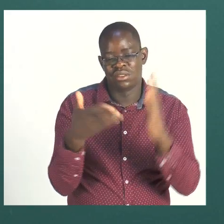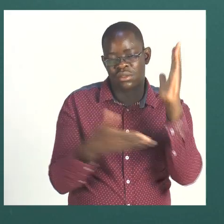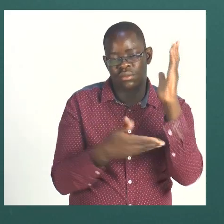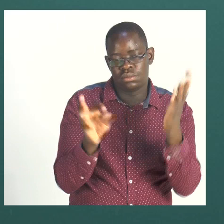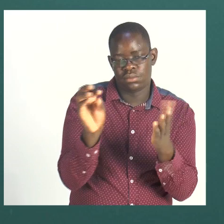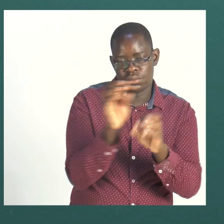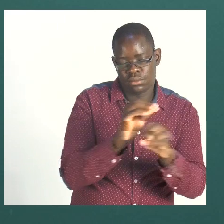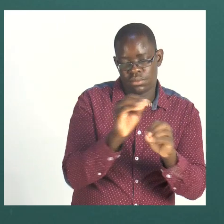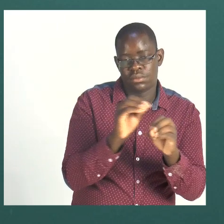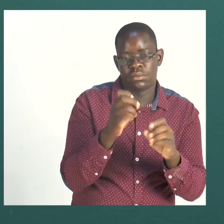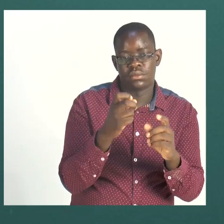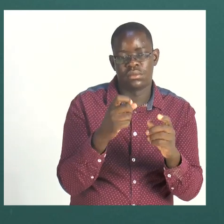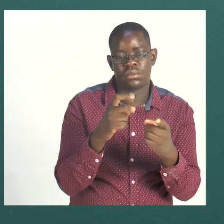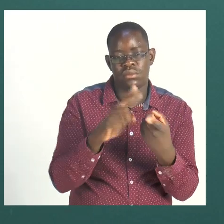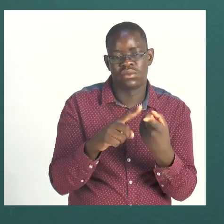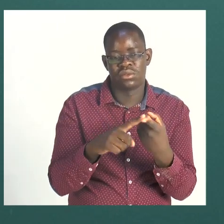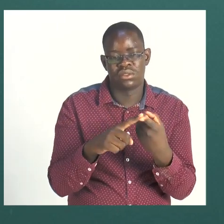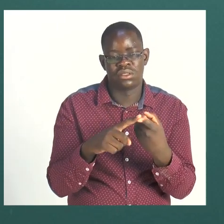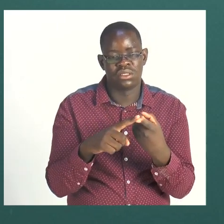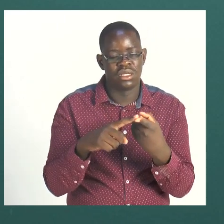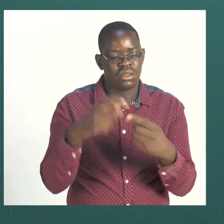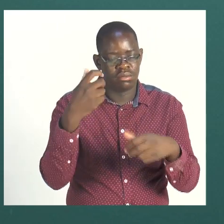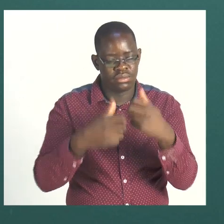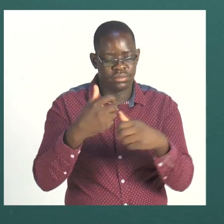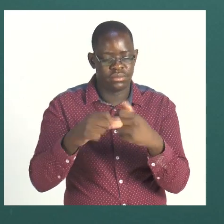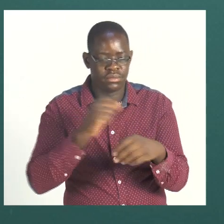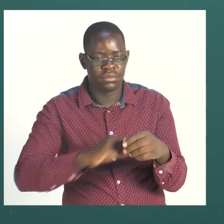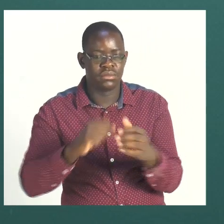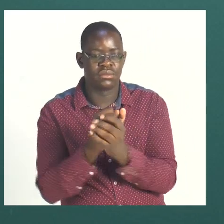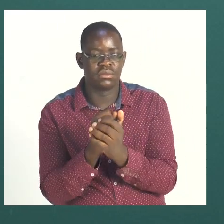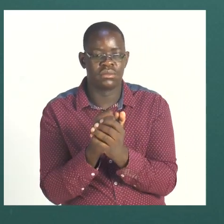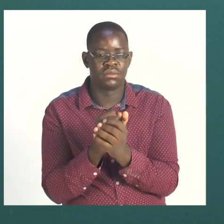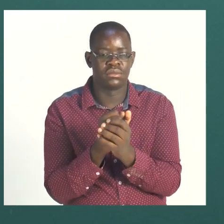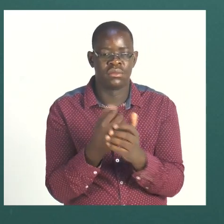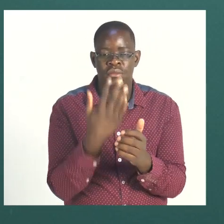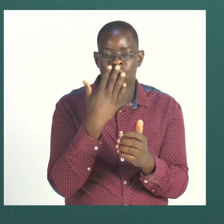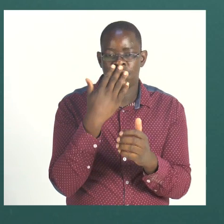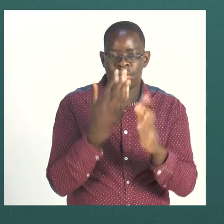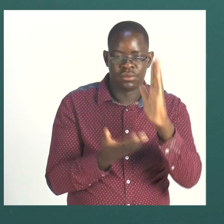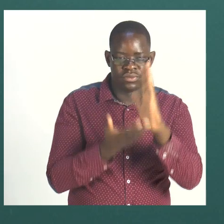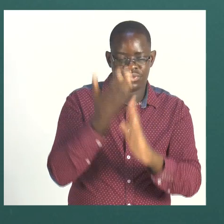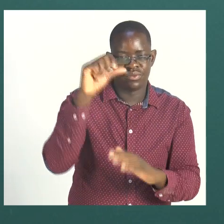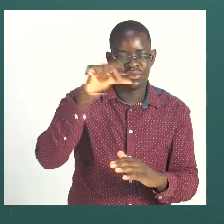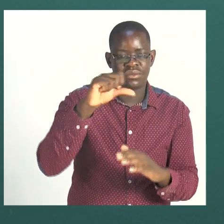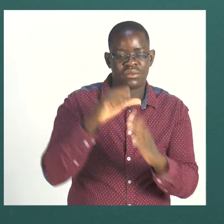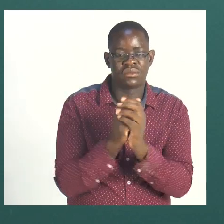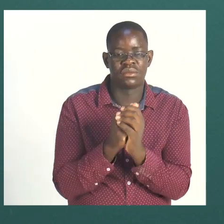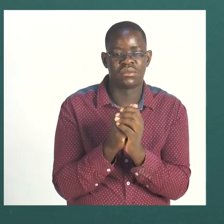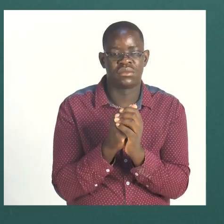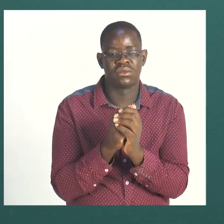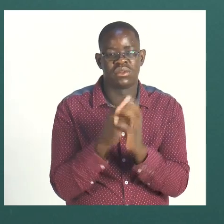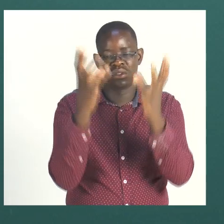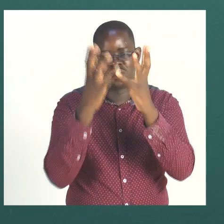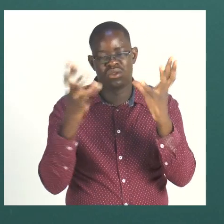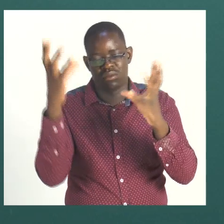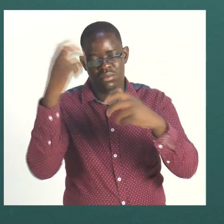environment. Soil degradation occurs. The level of carbon dioxide increases, which leads to global